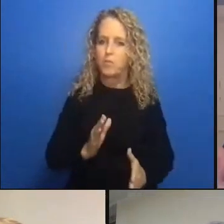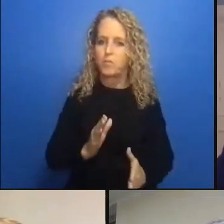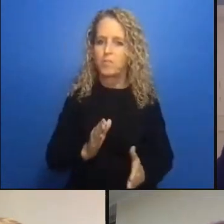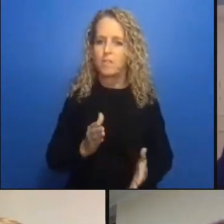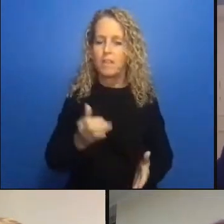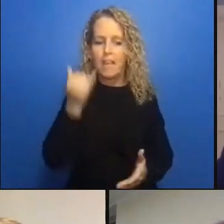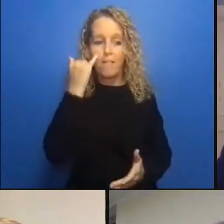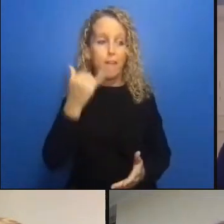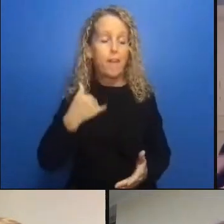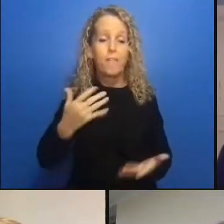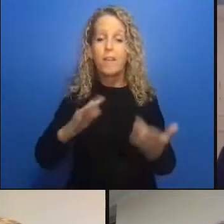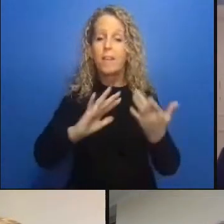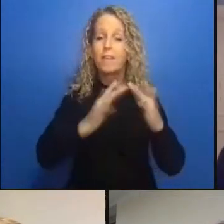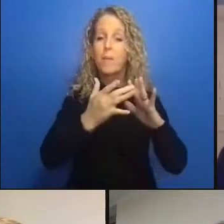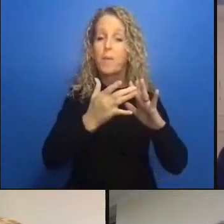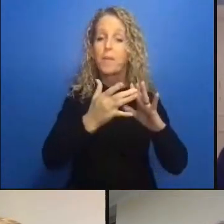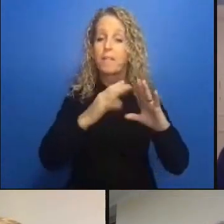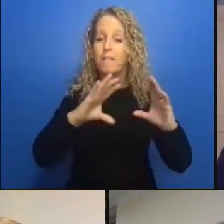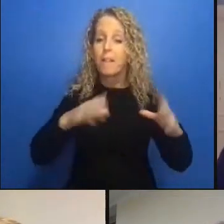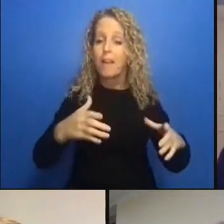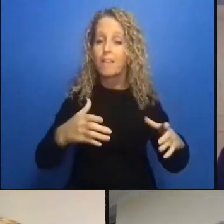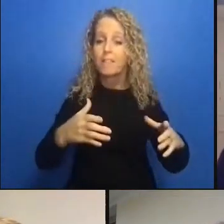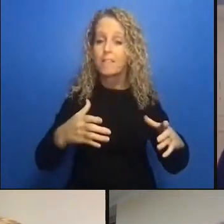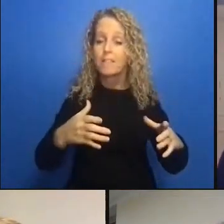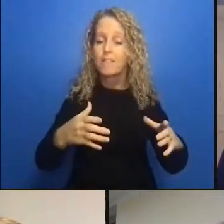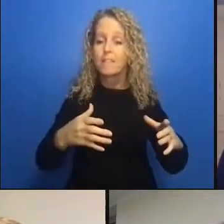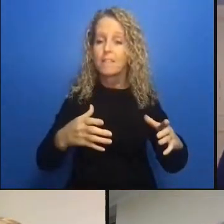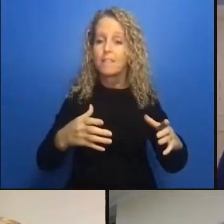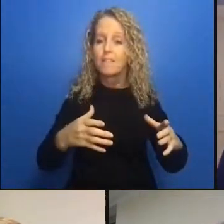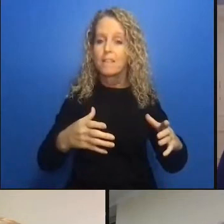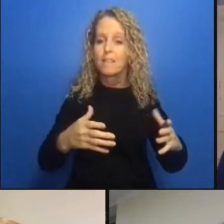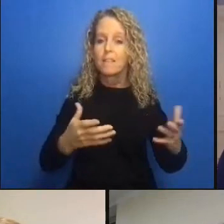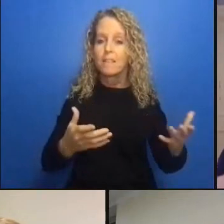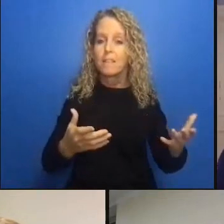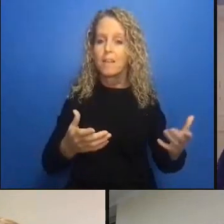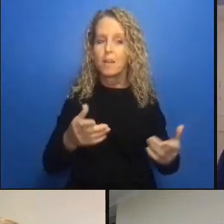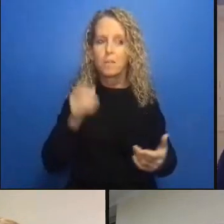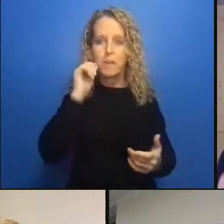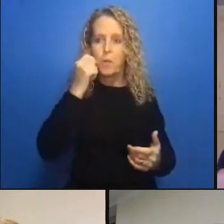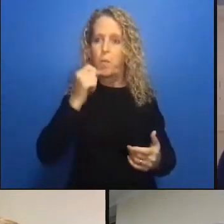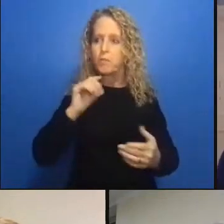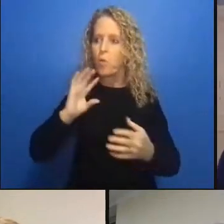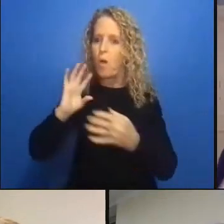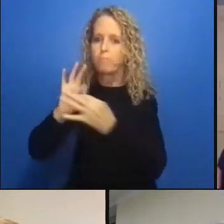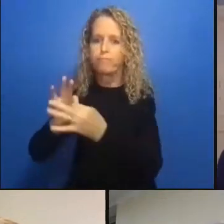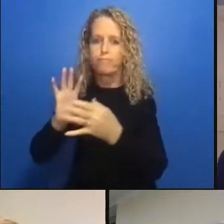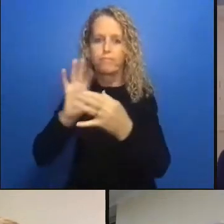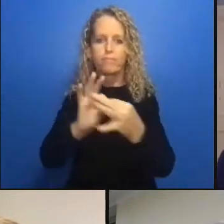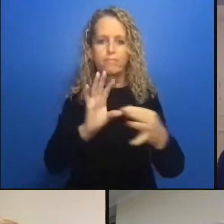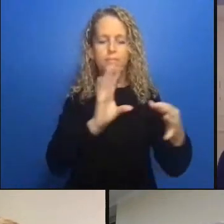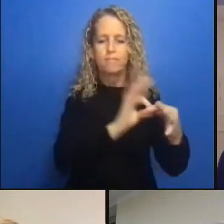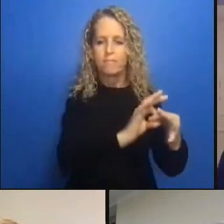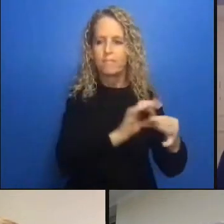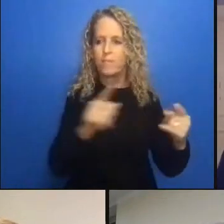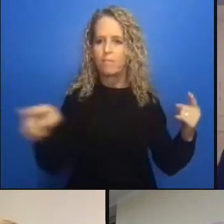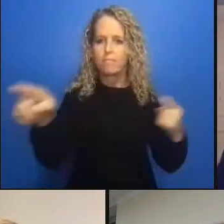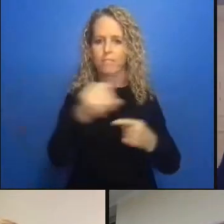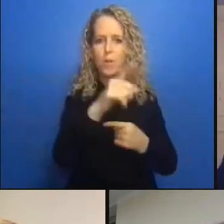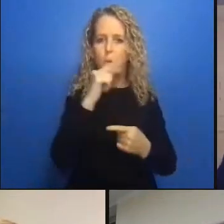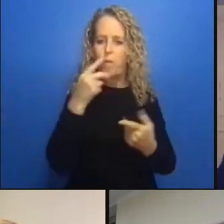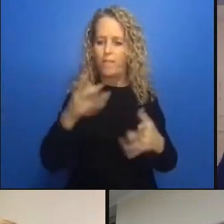class and a question is posed? I think there are all sorts of interesting new